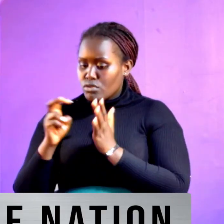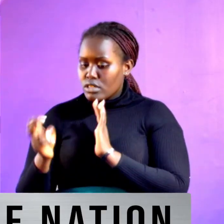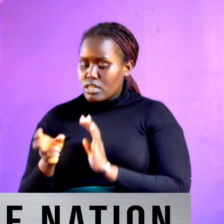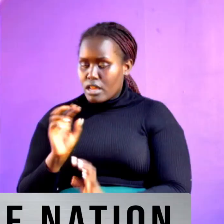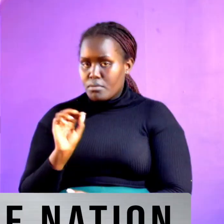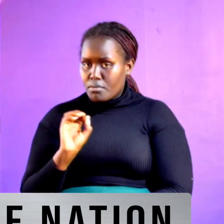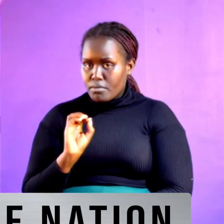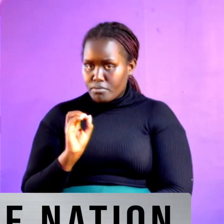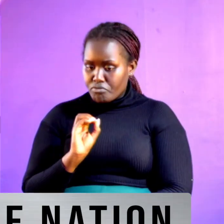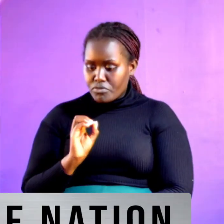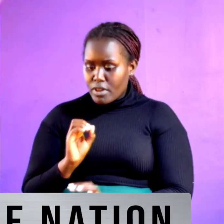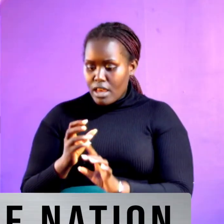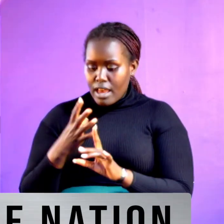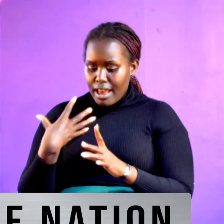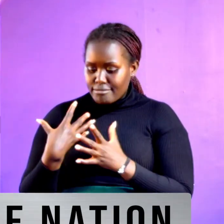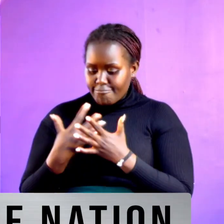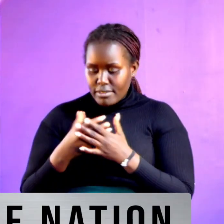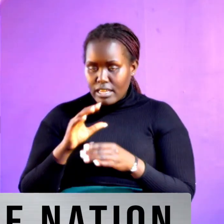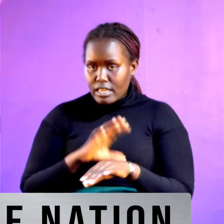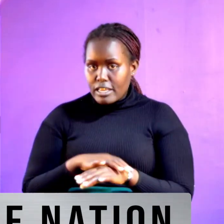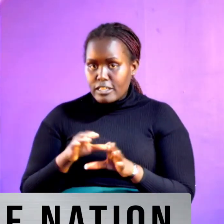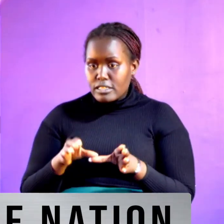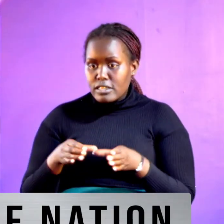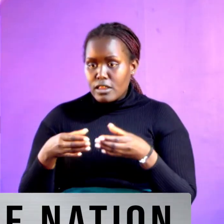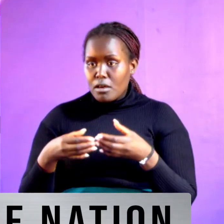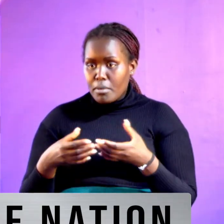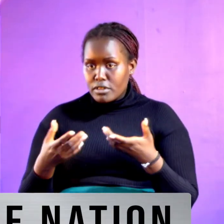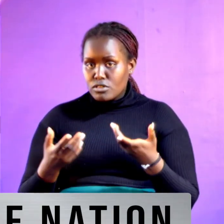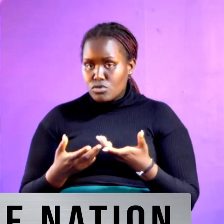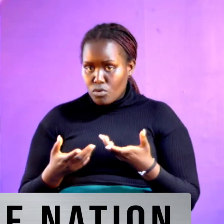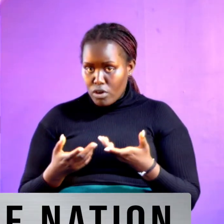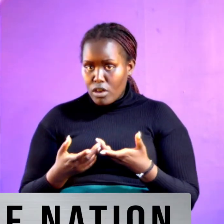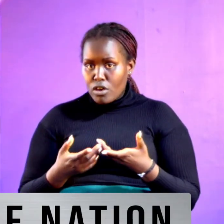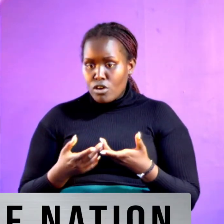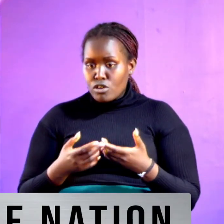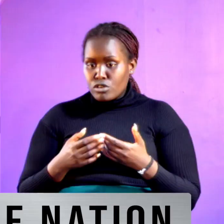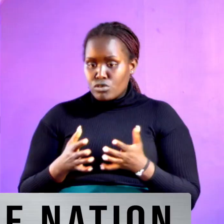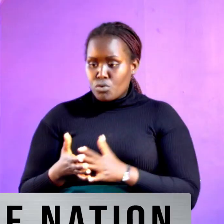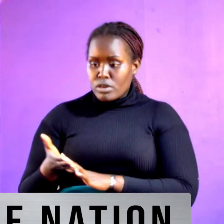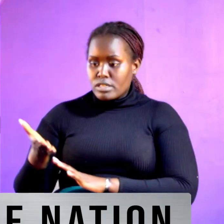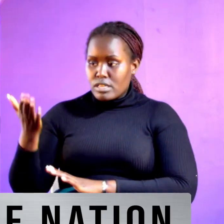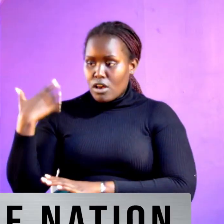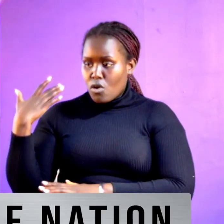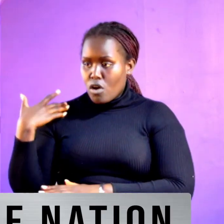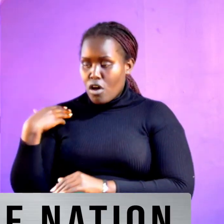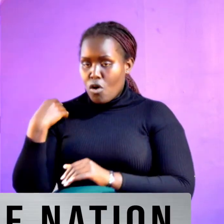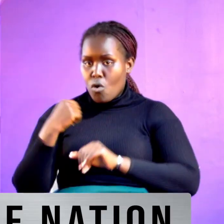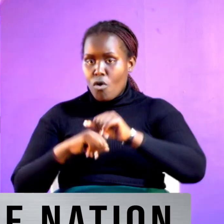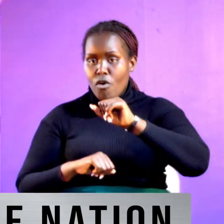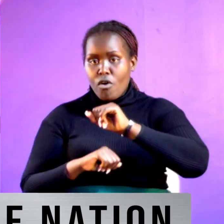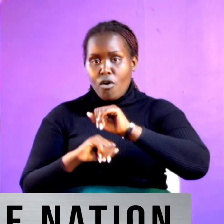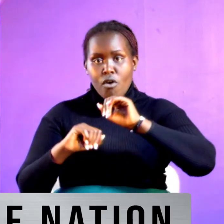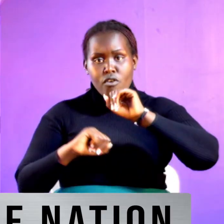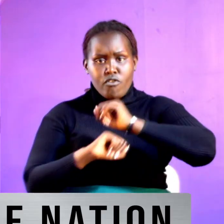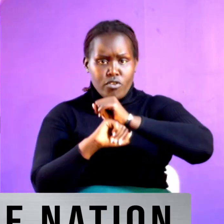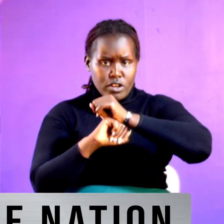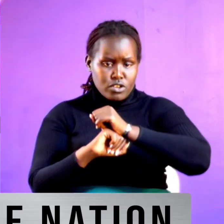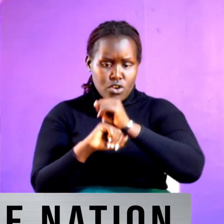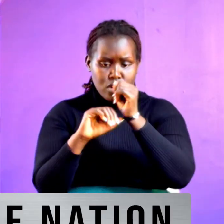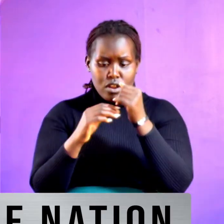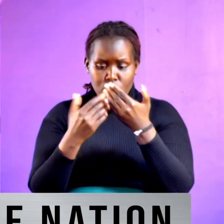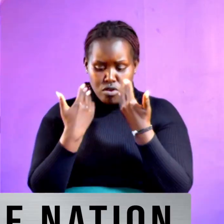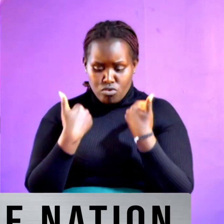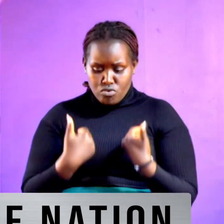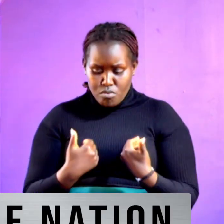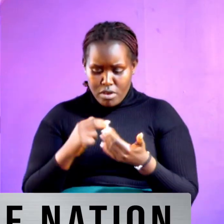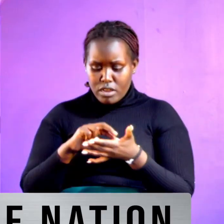to, to its, to its initial foundations. So to mean that, these are